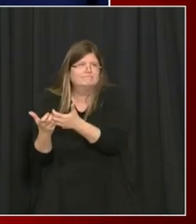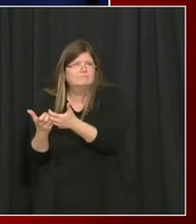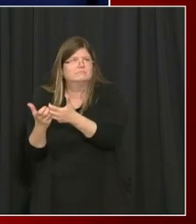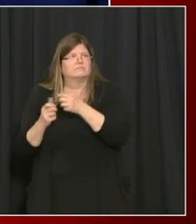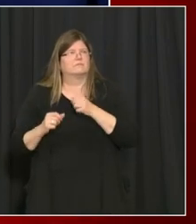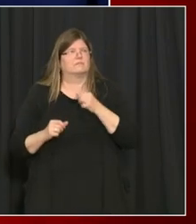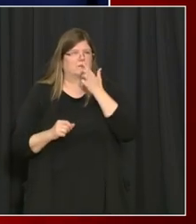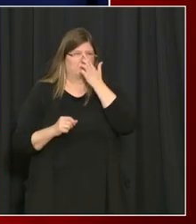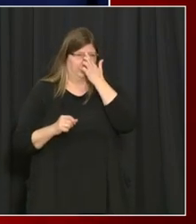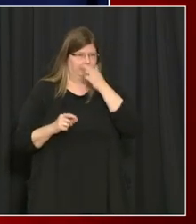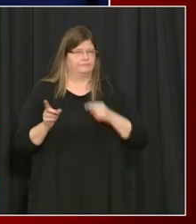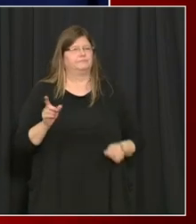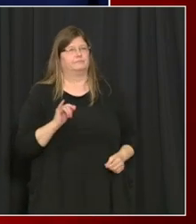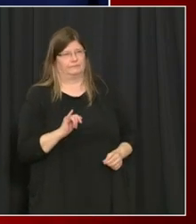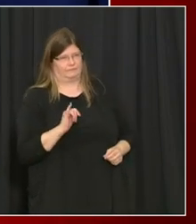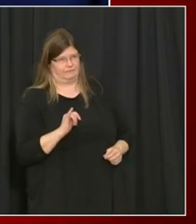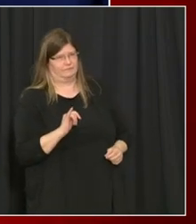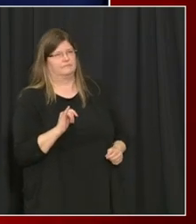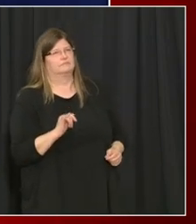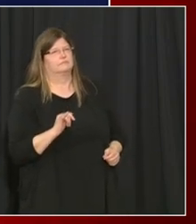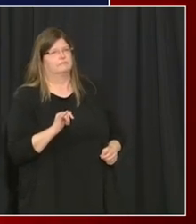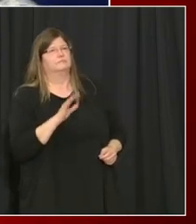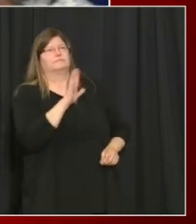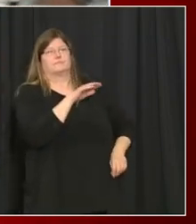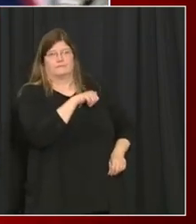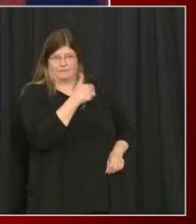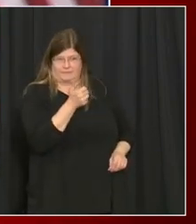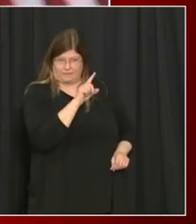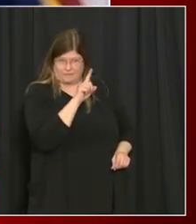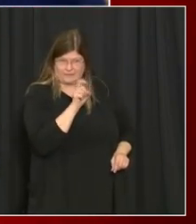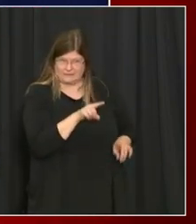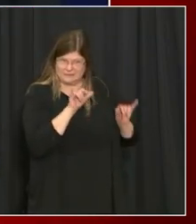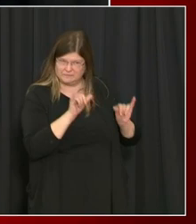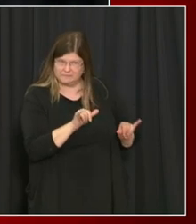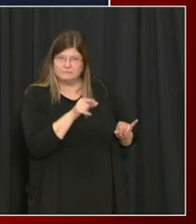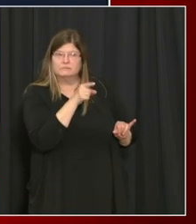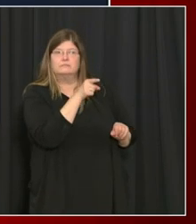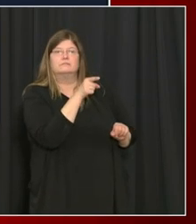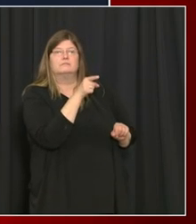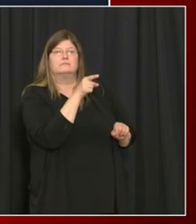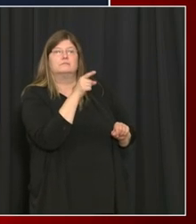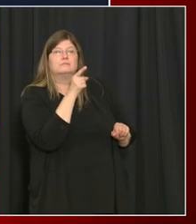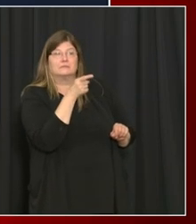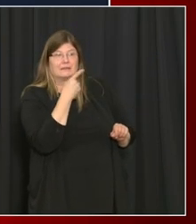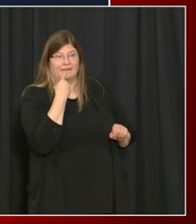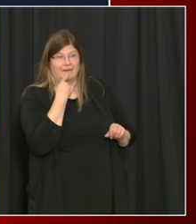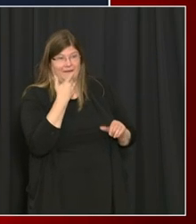continue? You said basically if you need a test, come in,